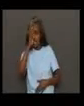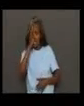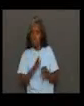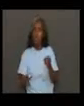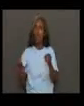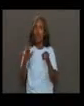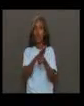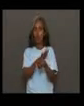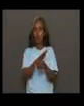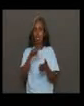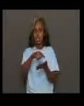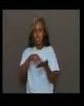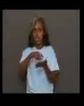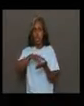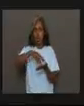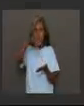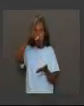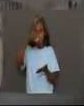complete conic structure.